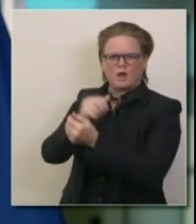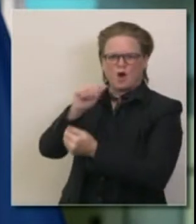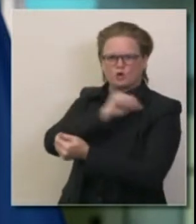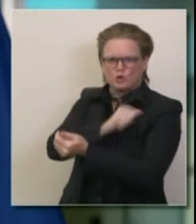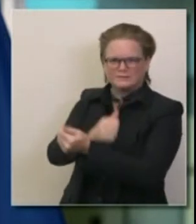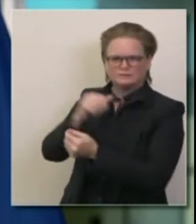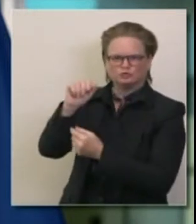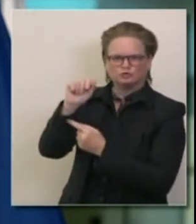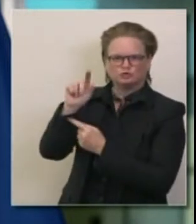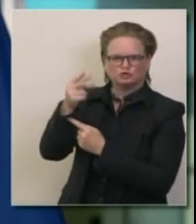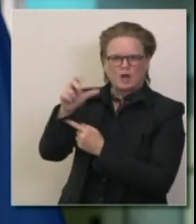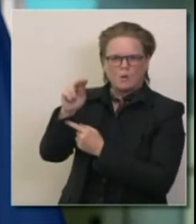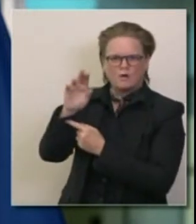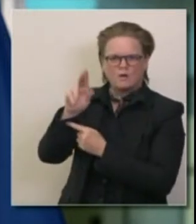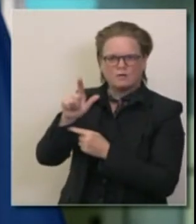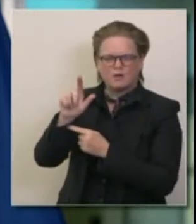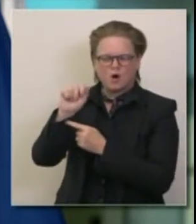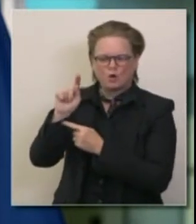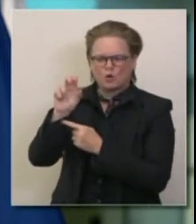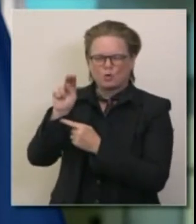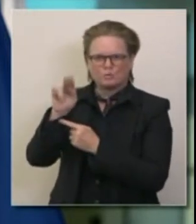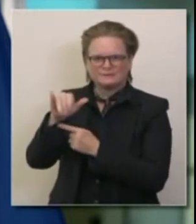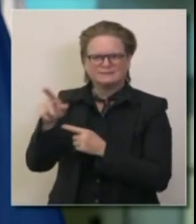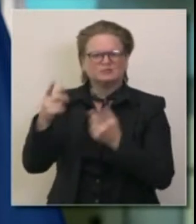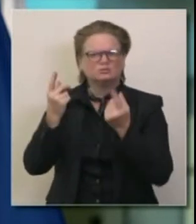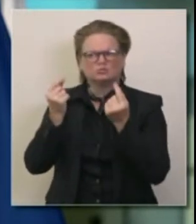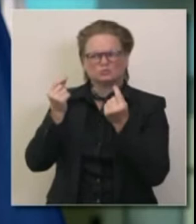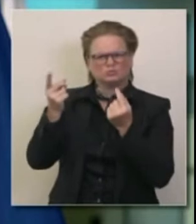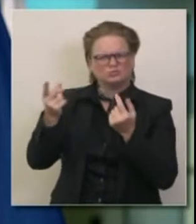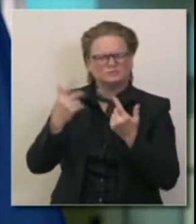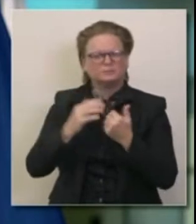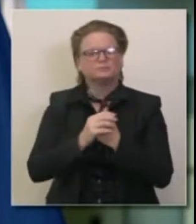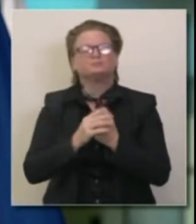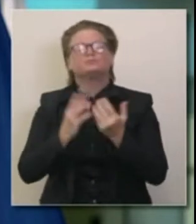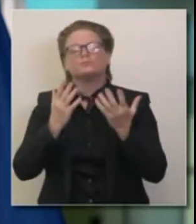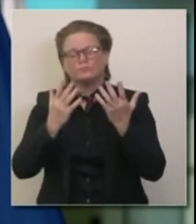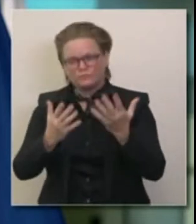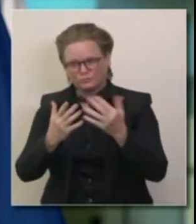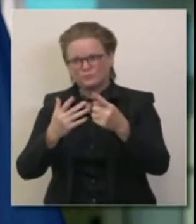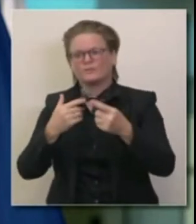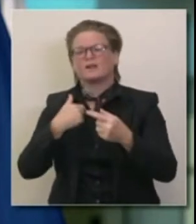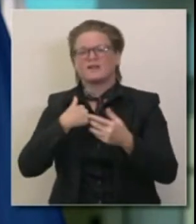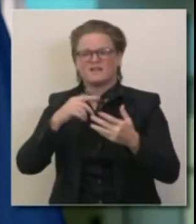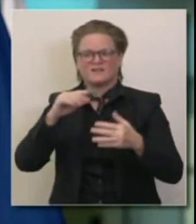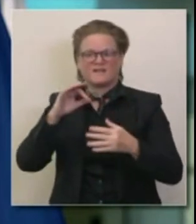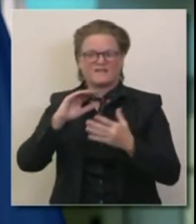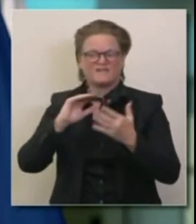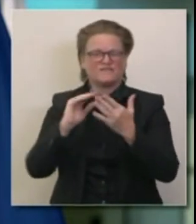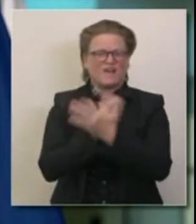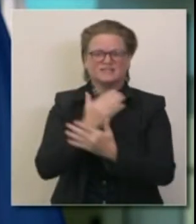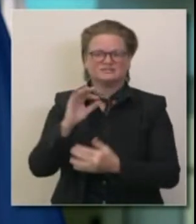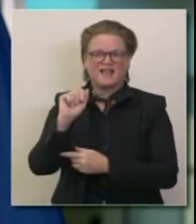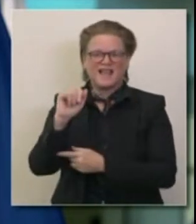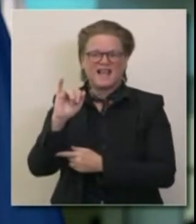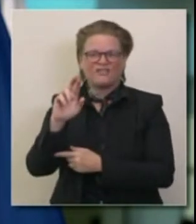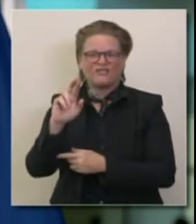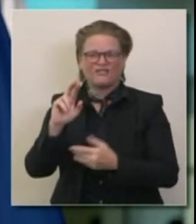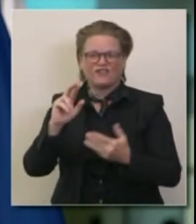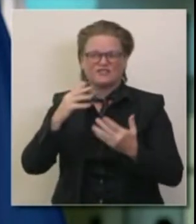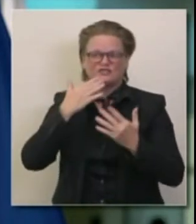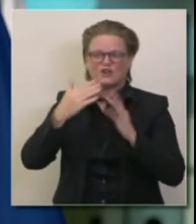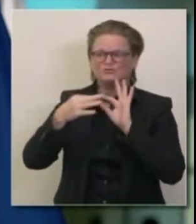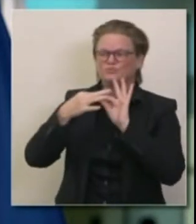normalcy versus the fresh air of progress. Is how I would describe it in terms of a relationship with the federal government, with